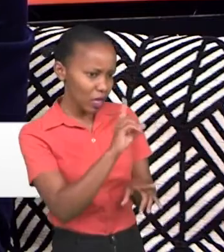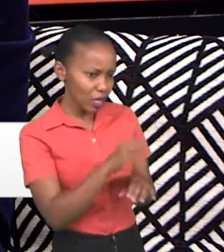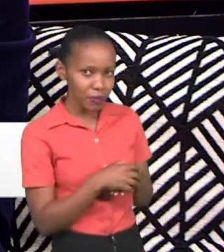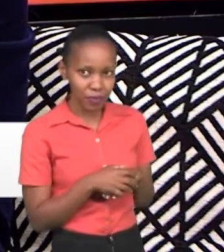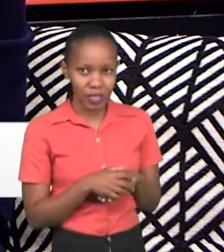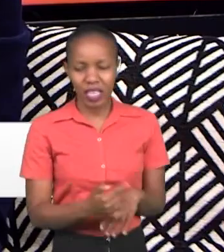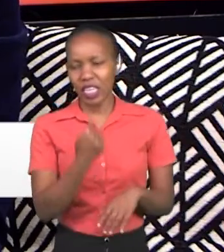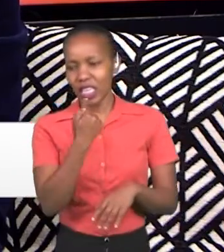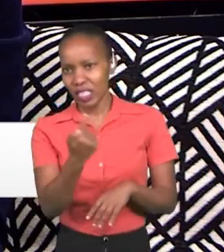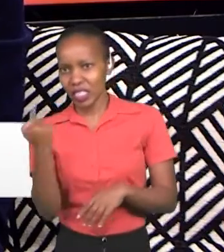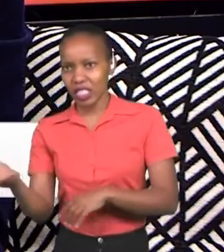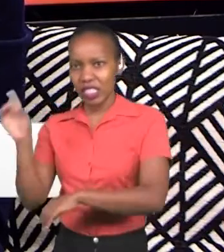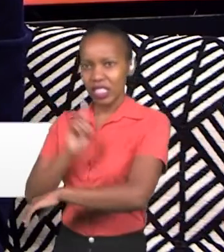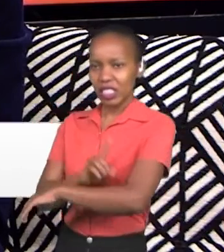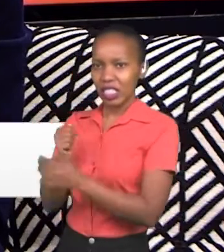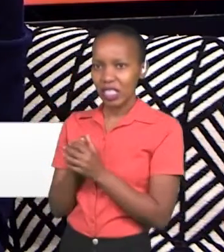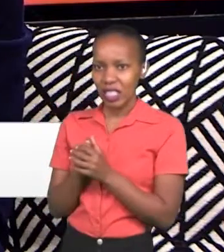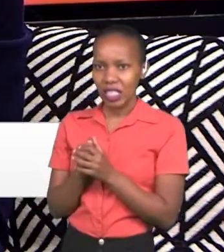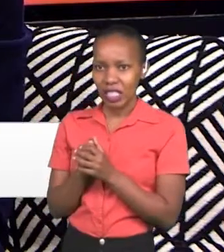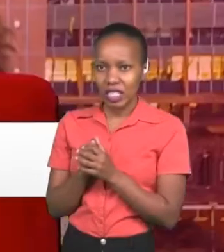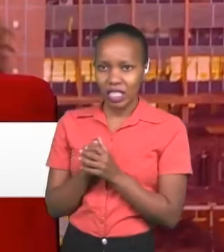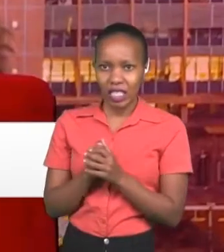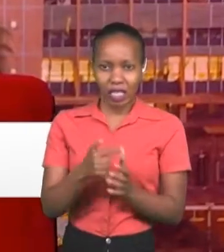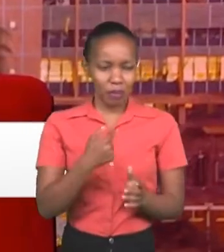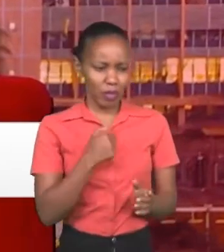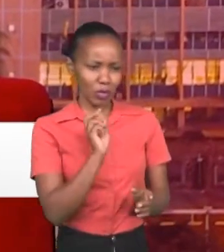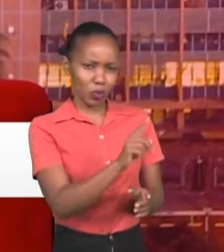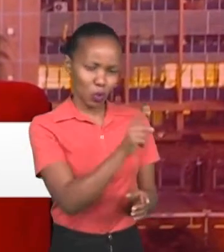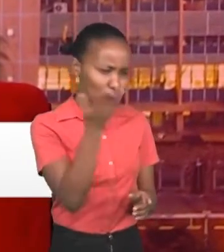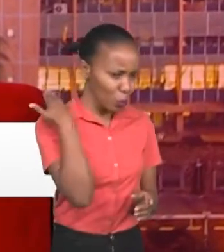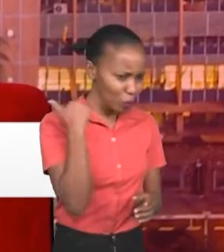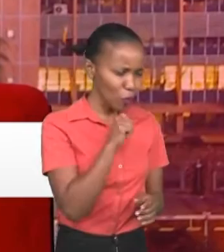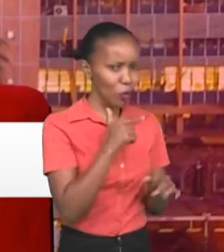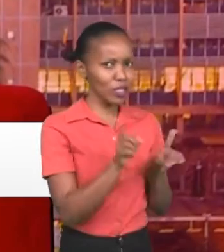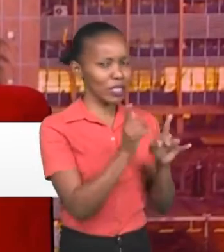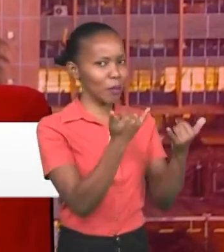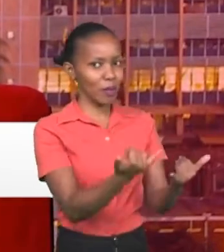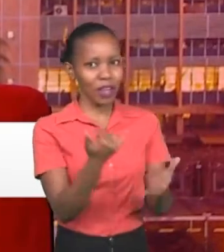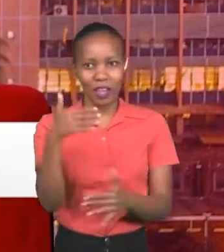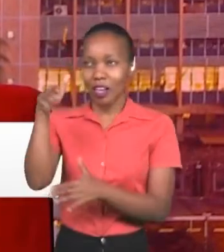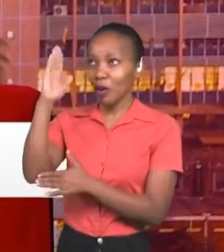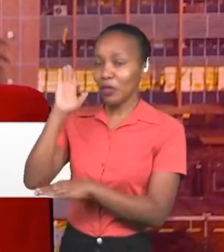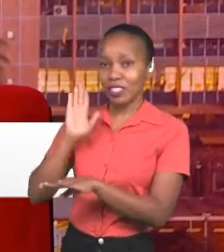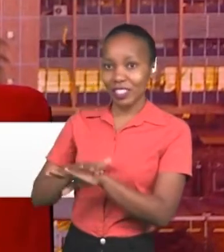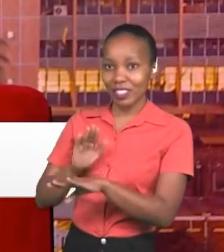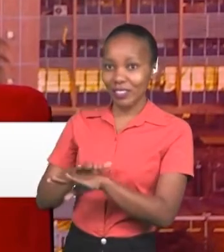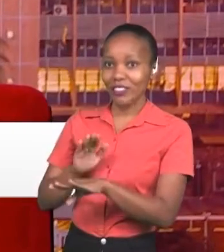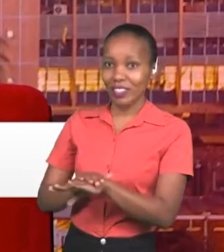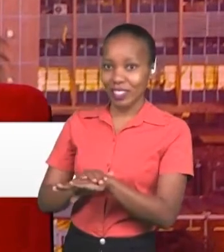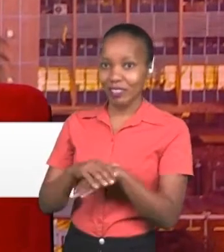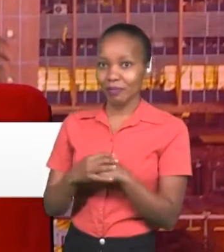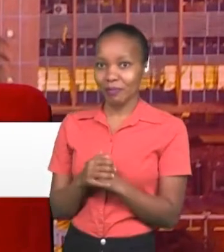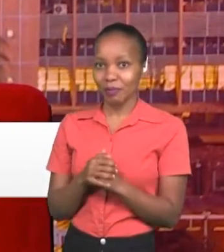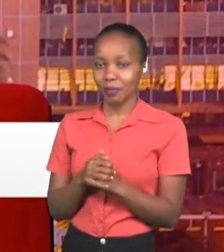Every single day. I saw your throwback, man. God is good. God is good. Yeah, God is good. God is good. And there's